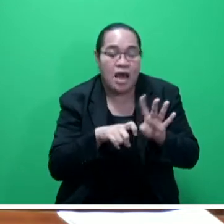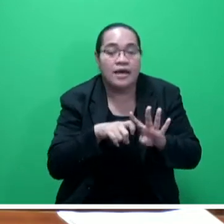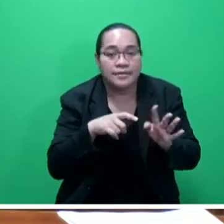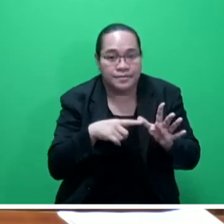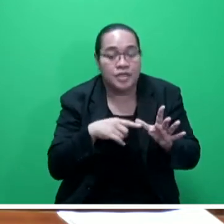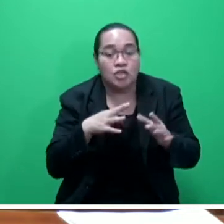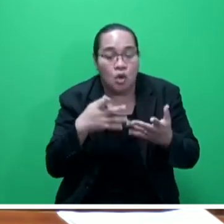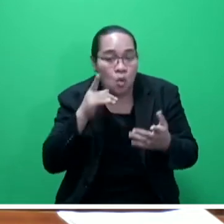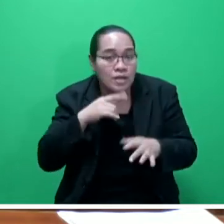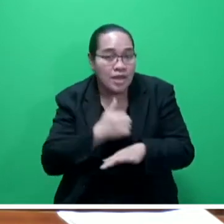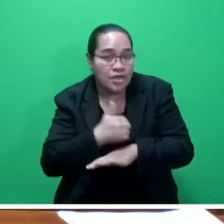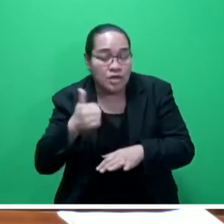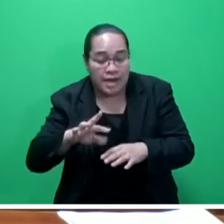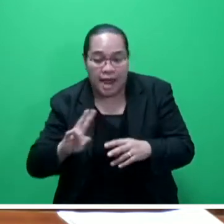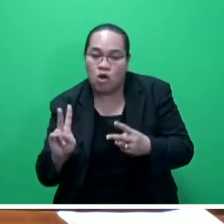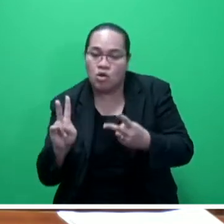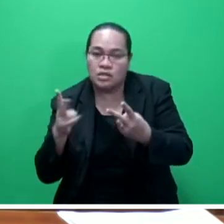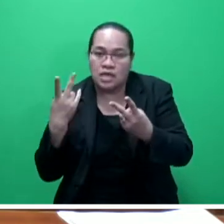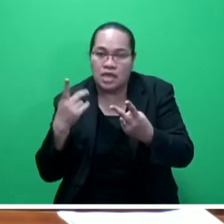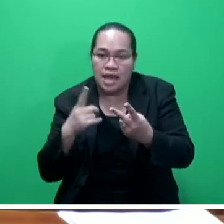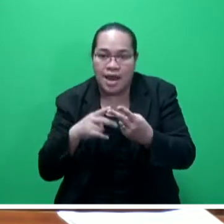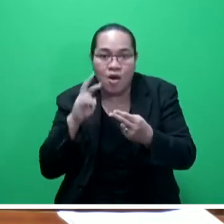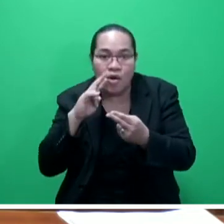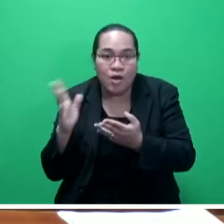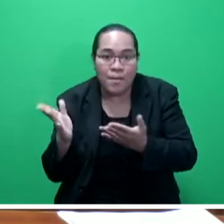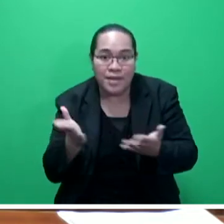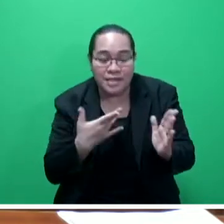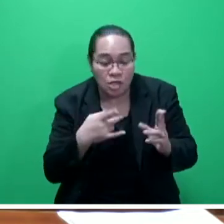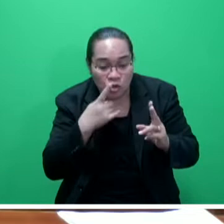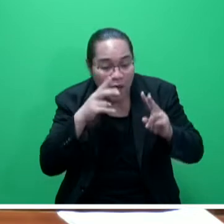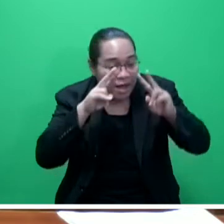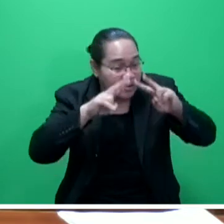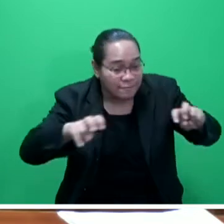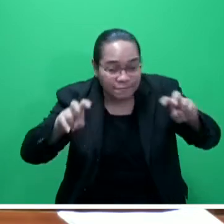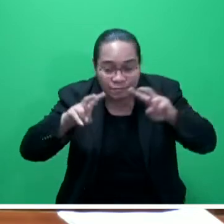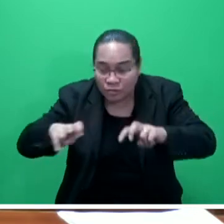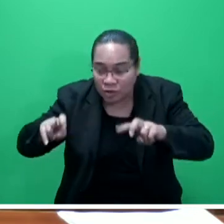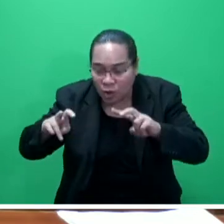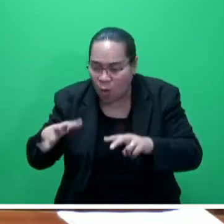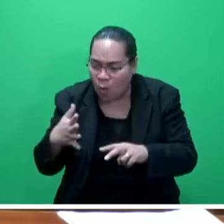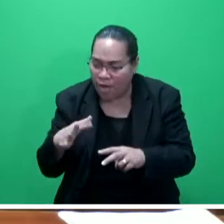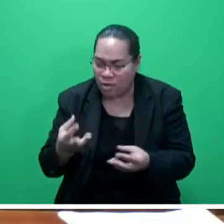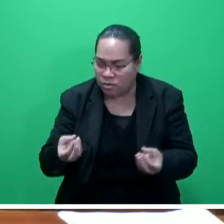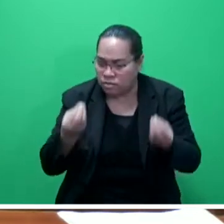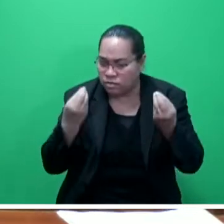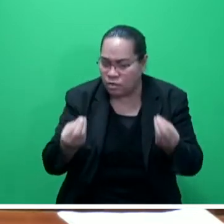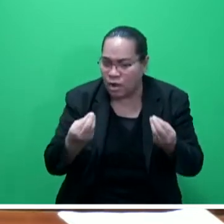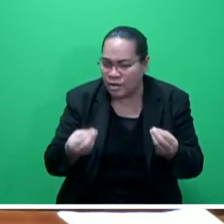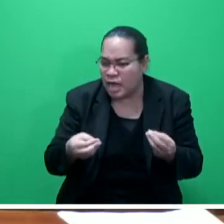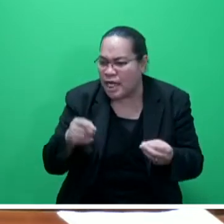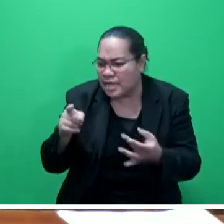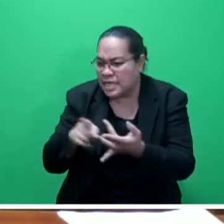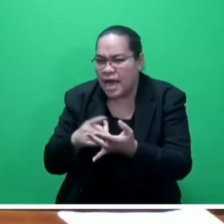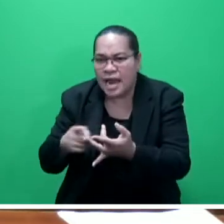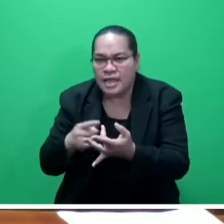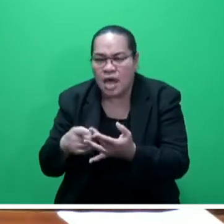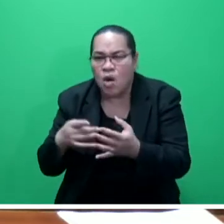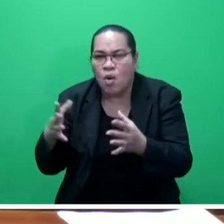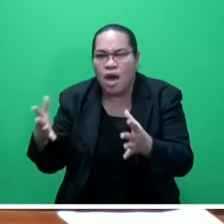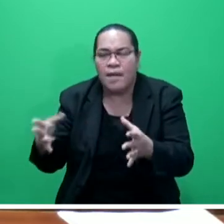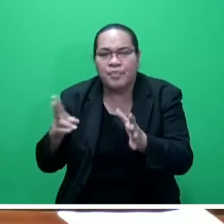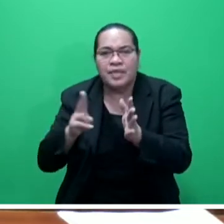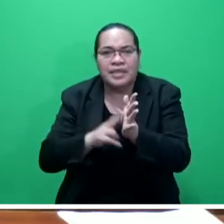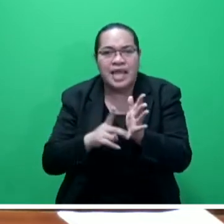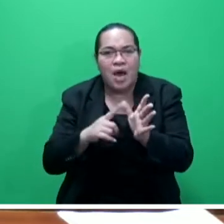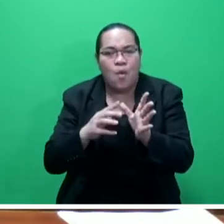also looking into the second recommendation, which is investigating the feasibility of using the Akil Dam in Nawai-Dhamba